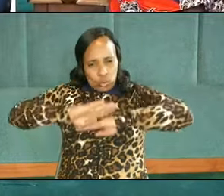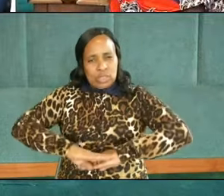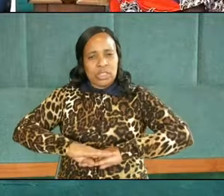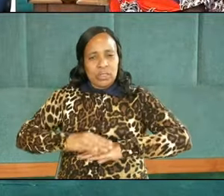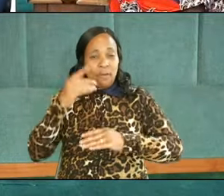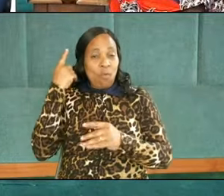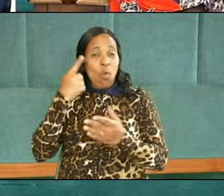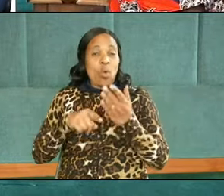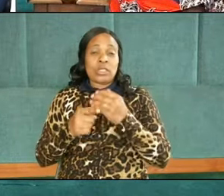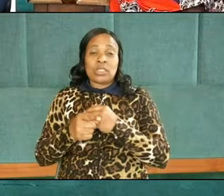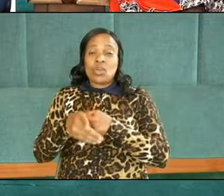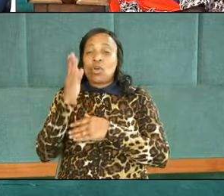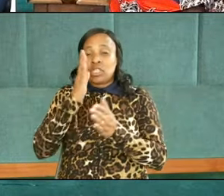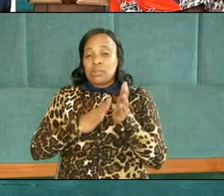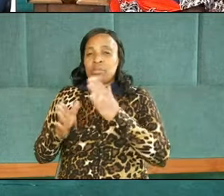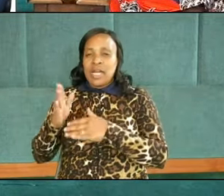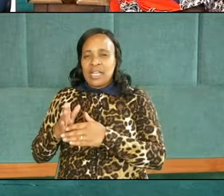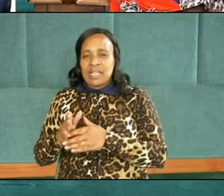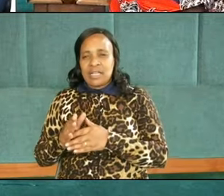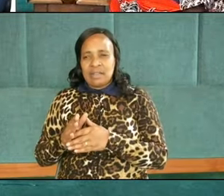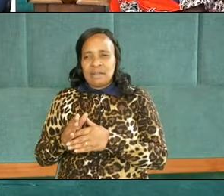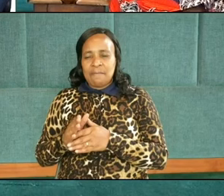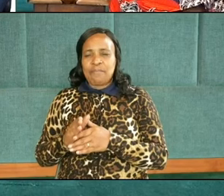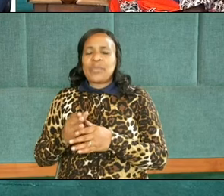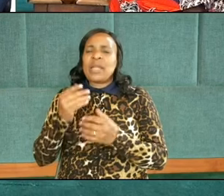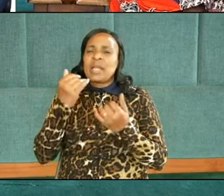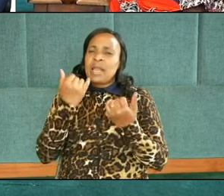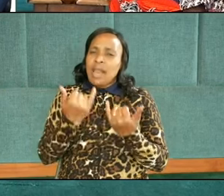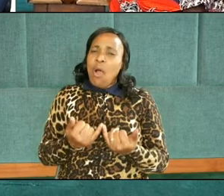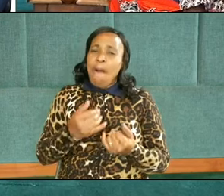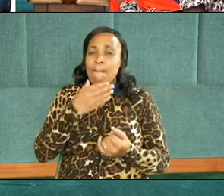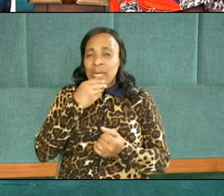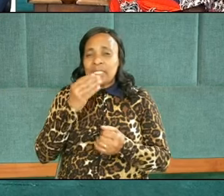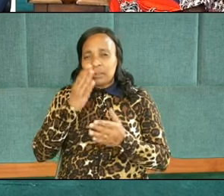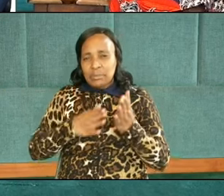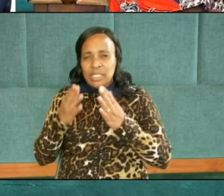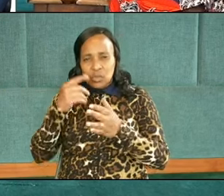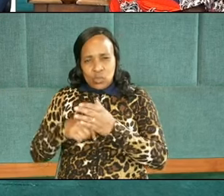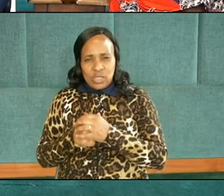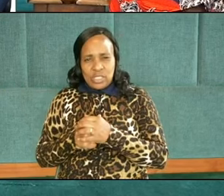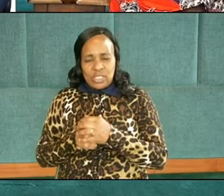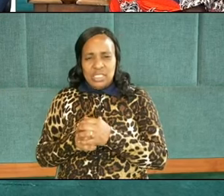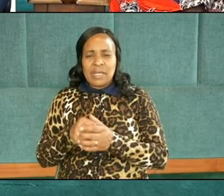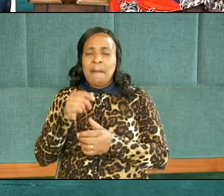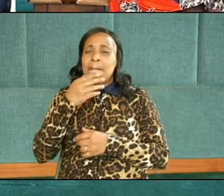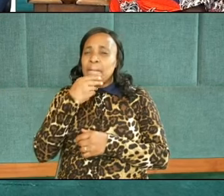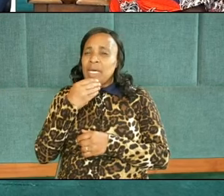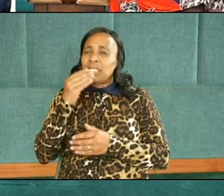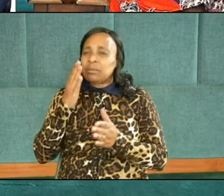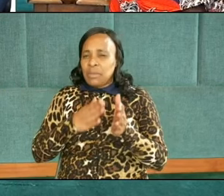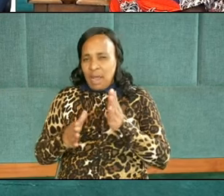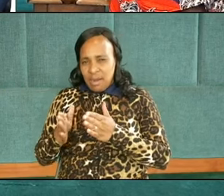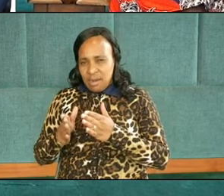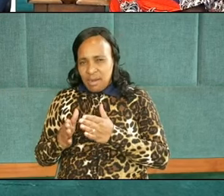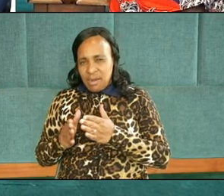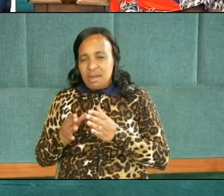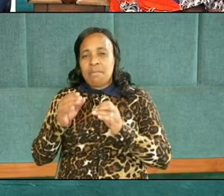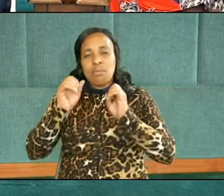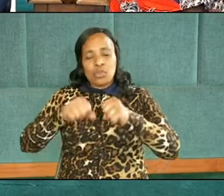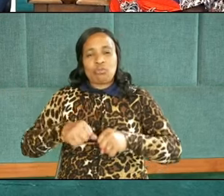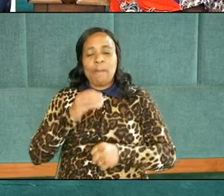Wow, and man's plan. Isati, would you like to answer that? So man's plan would